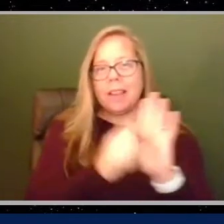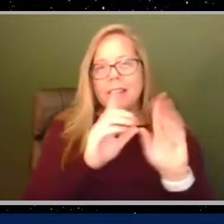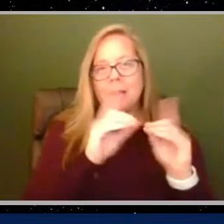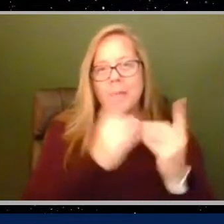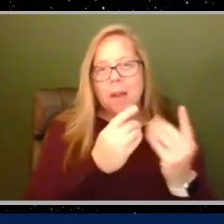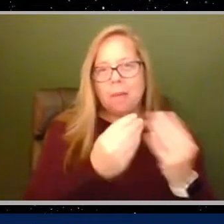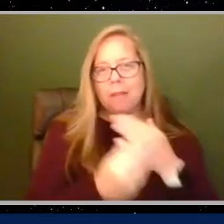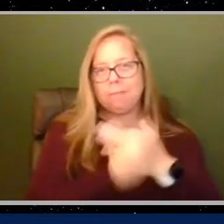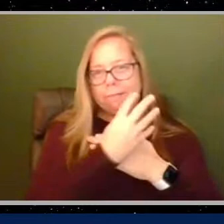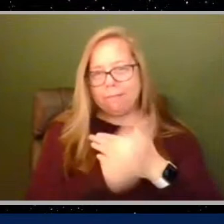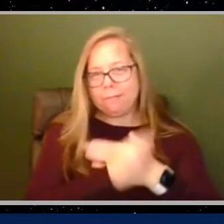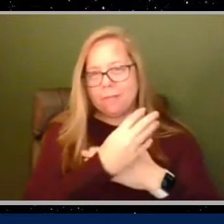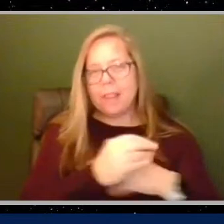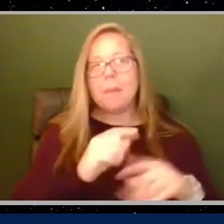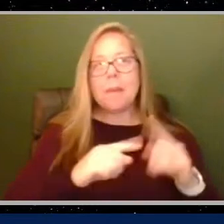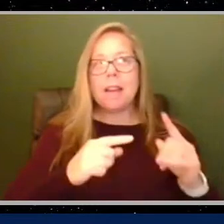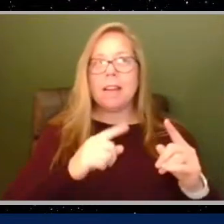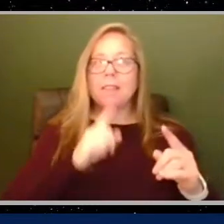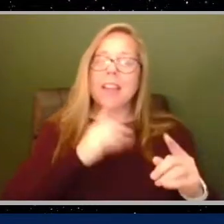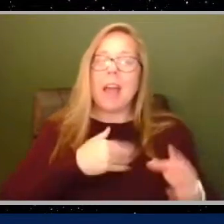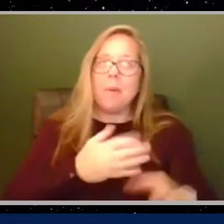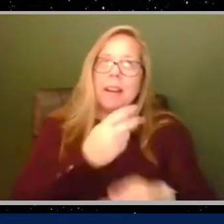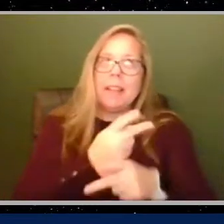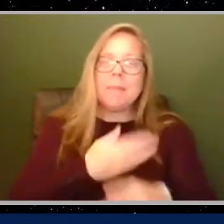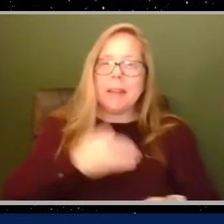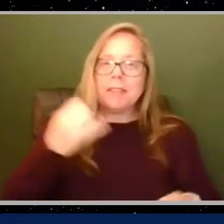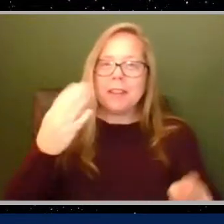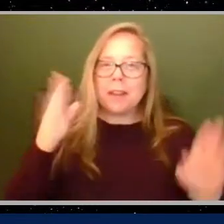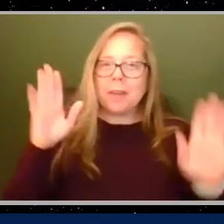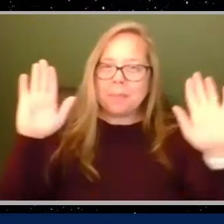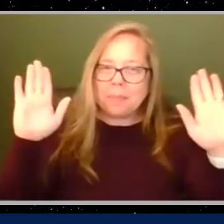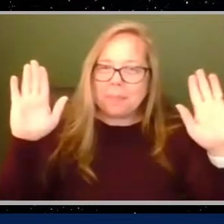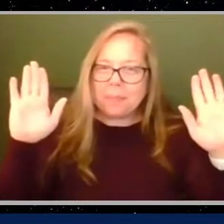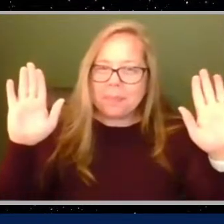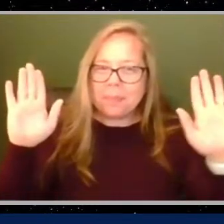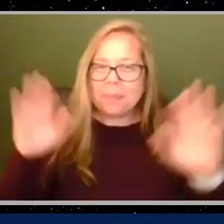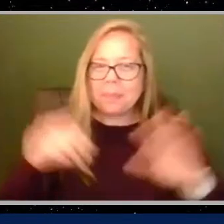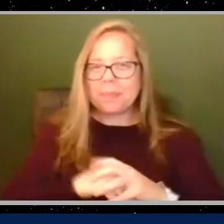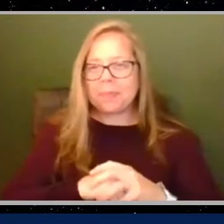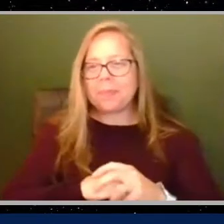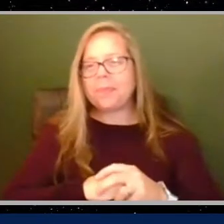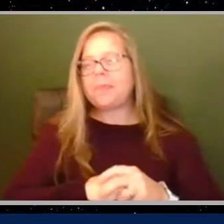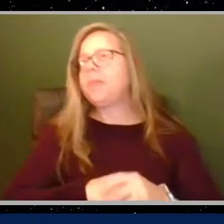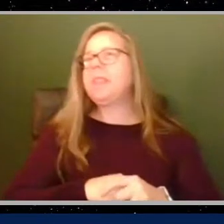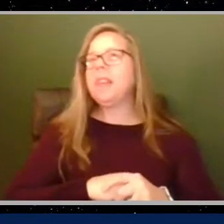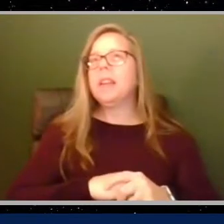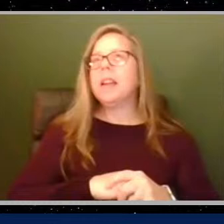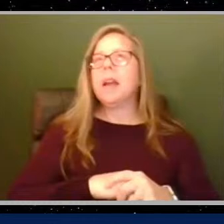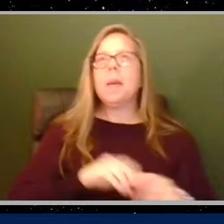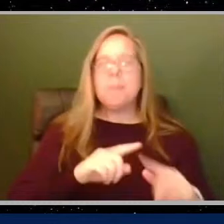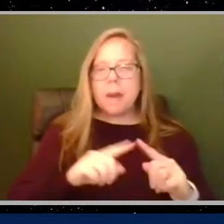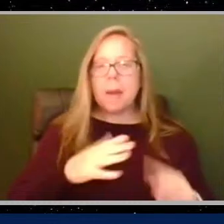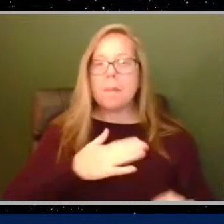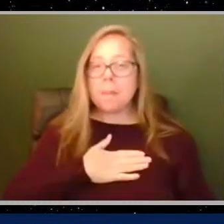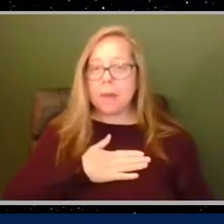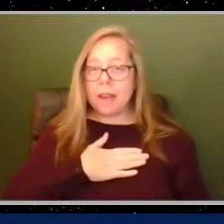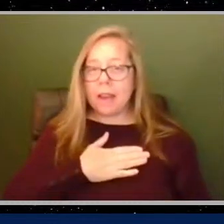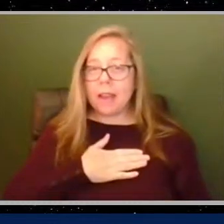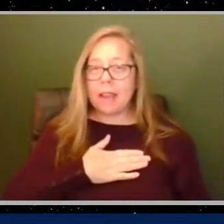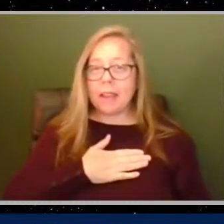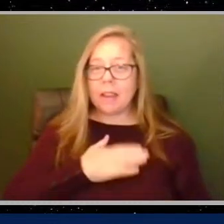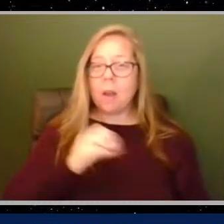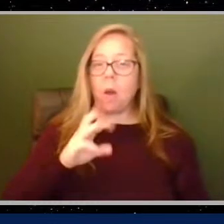employee. I like to keep my job at the end of the day. But I know it's a personal interest of mine. I